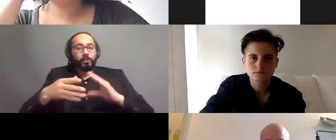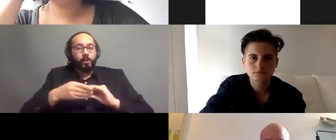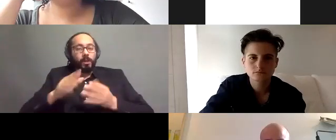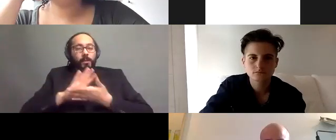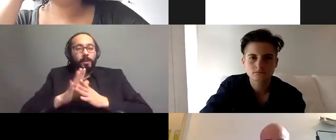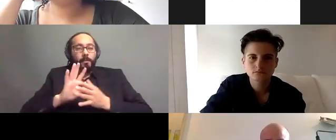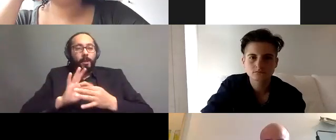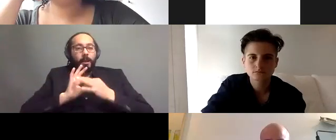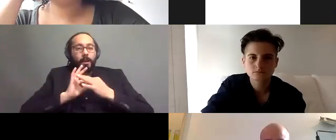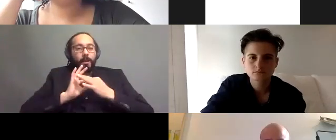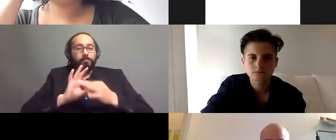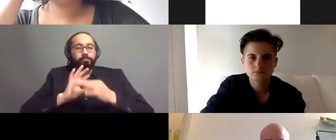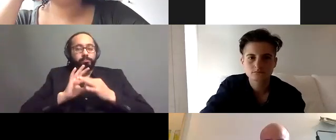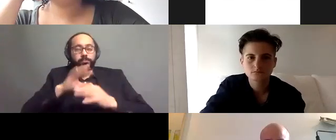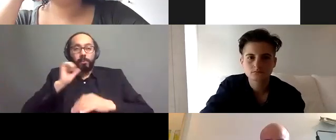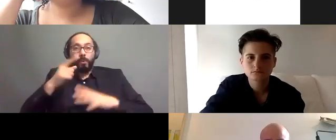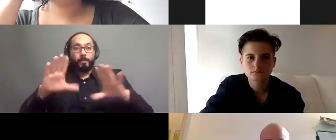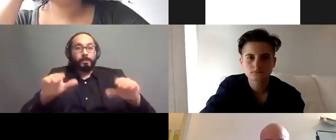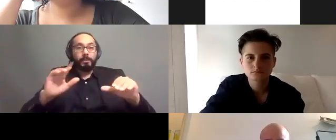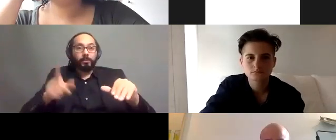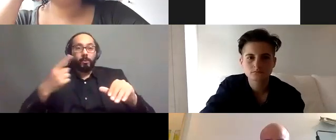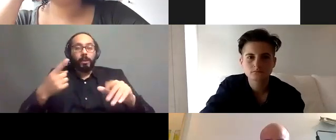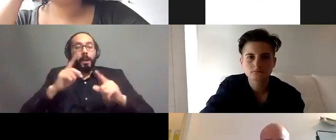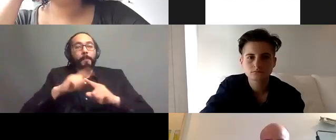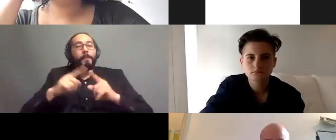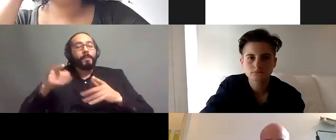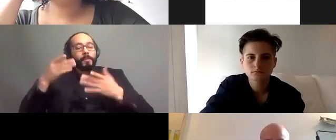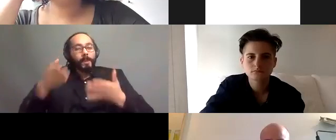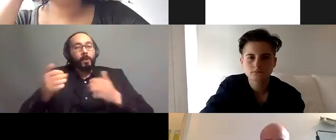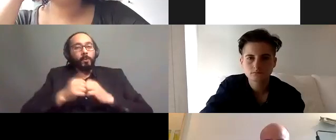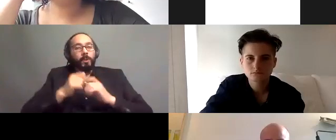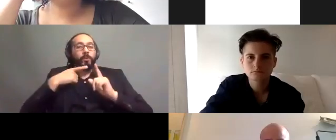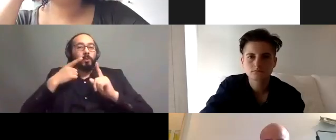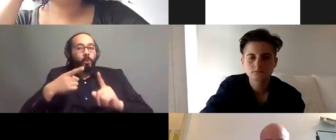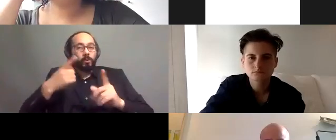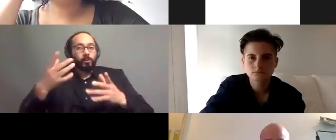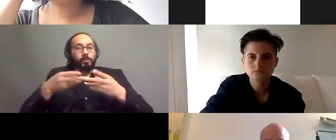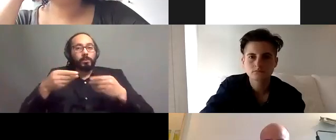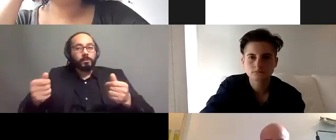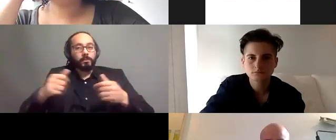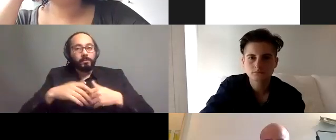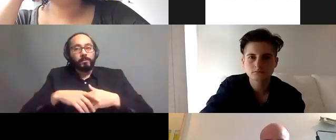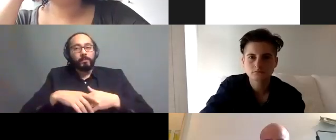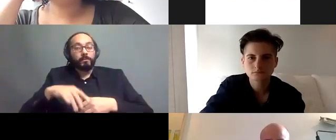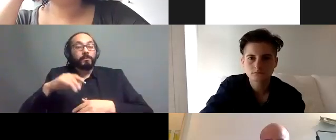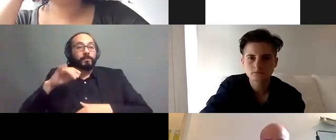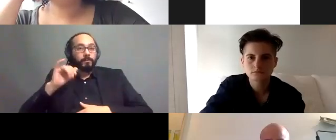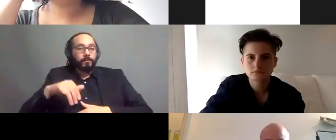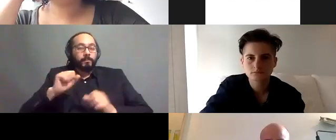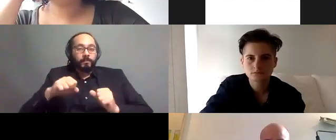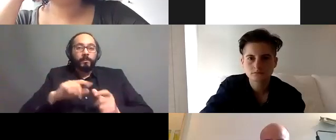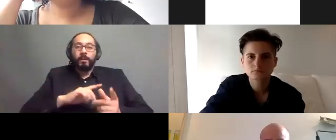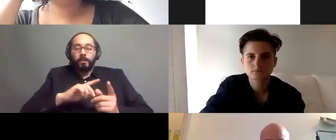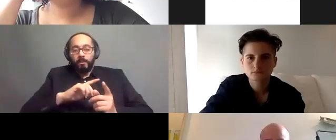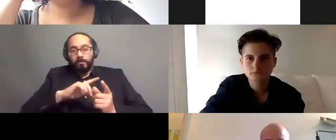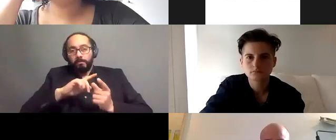there for a massage. They're there with intention and they're there to heal. And I think that that's totally translatable in all of our arts